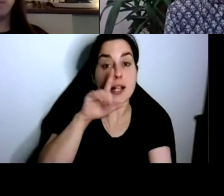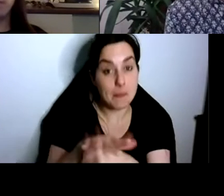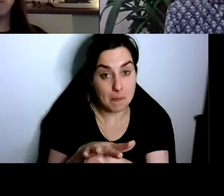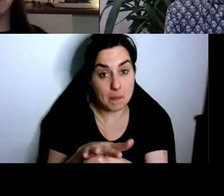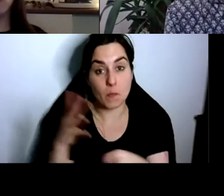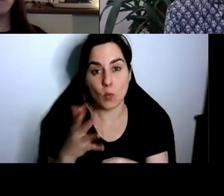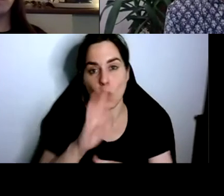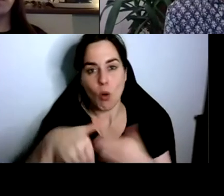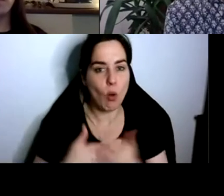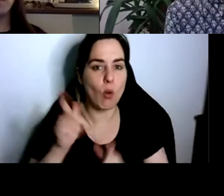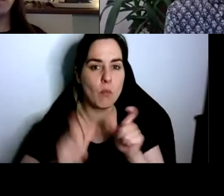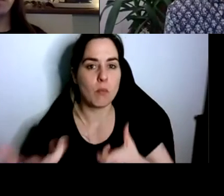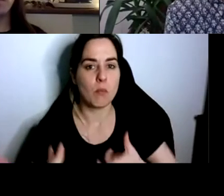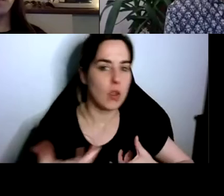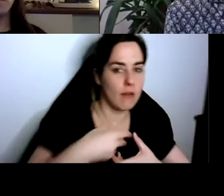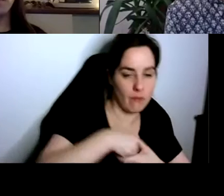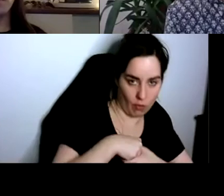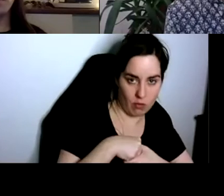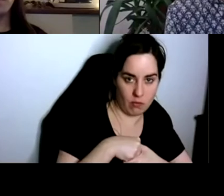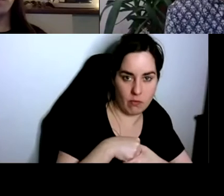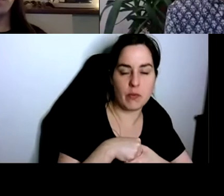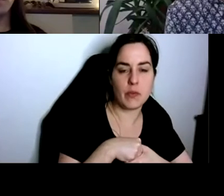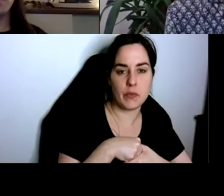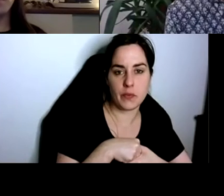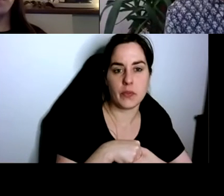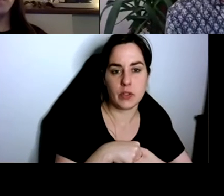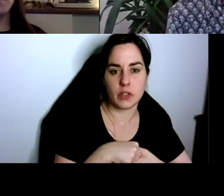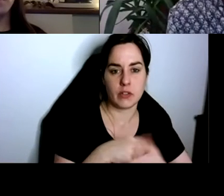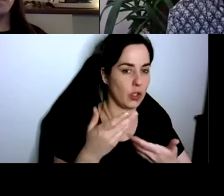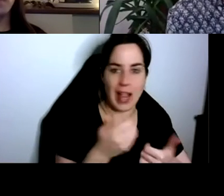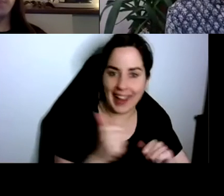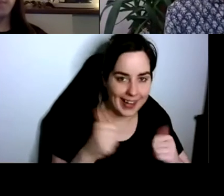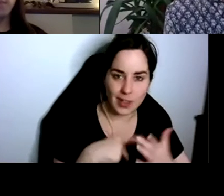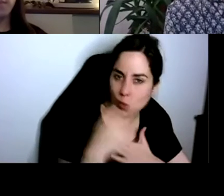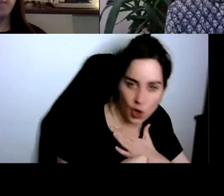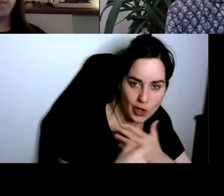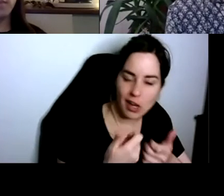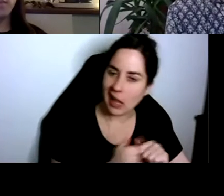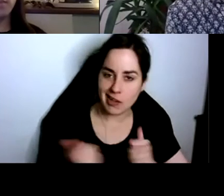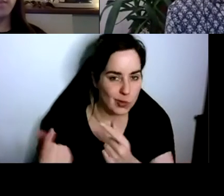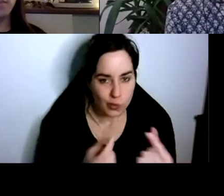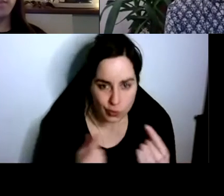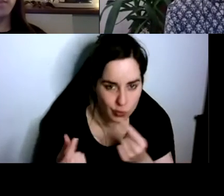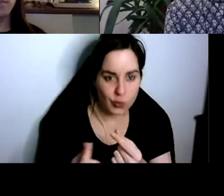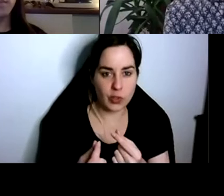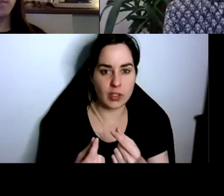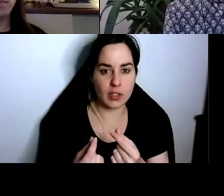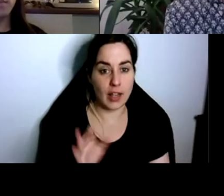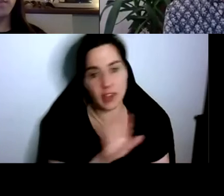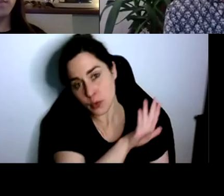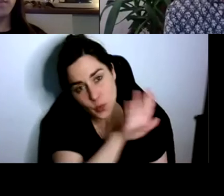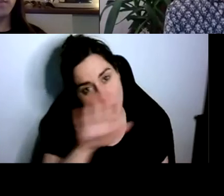people who are involved with a given endeavor, and then also their products of attention and